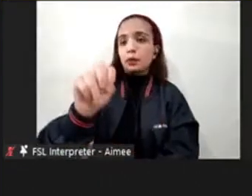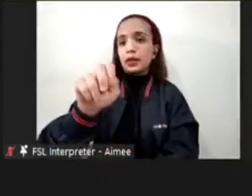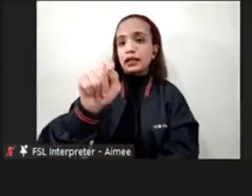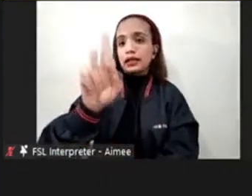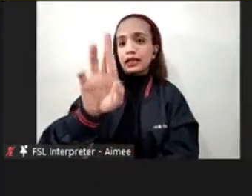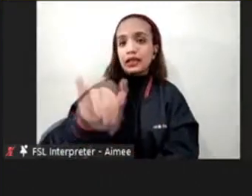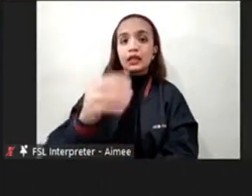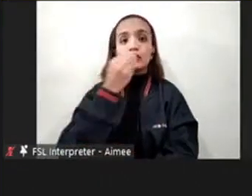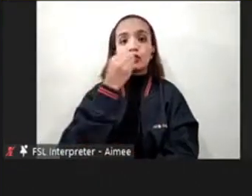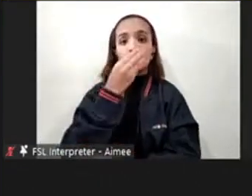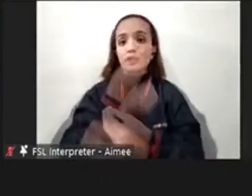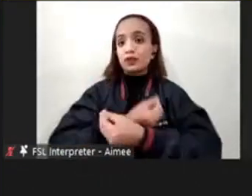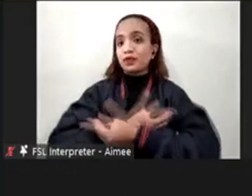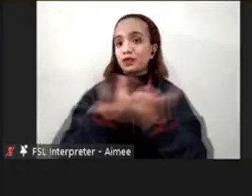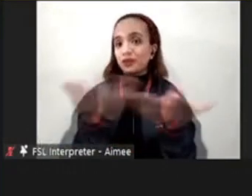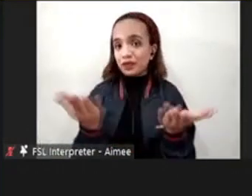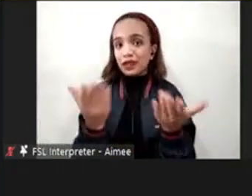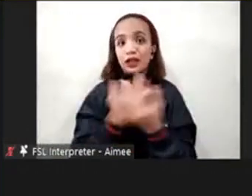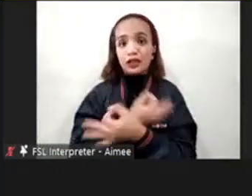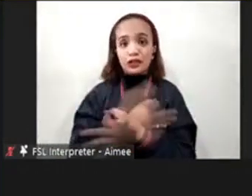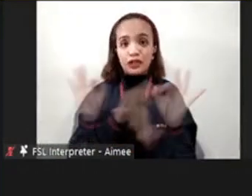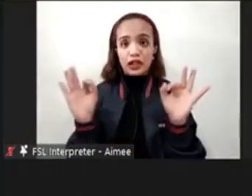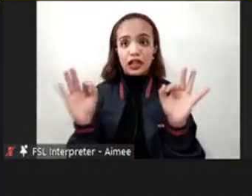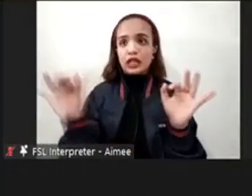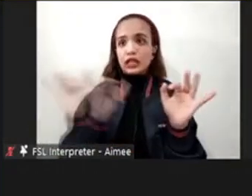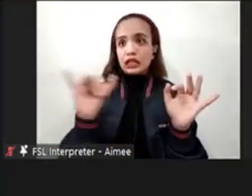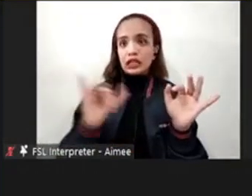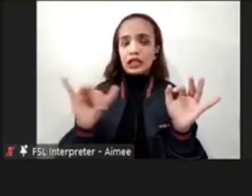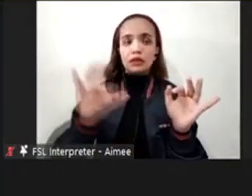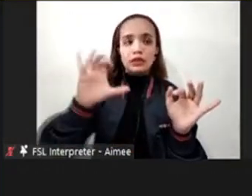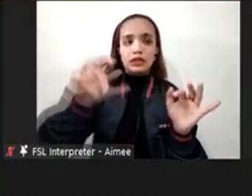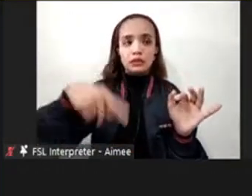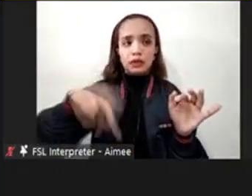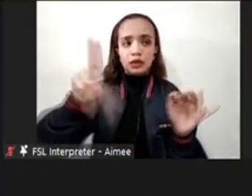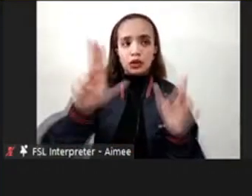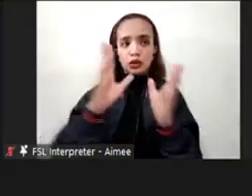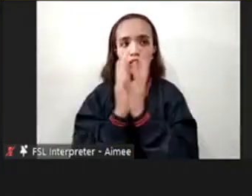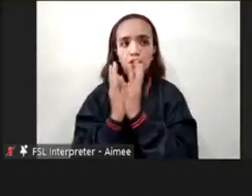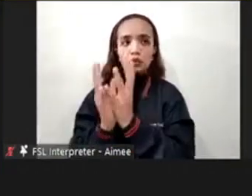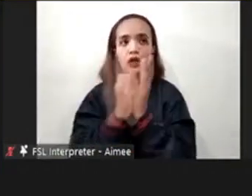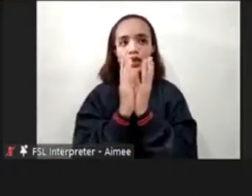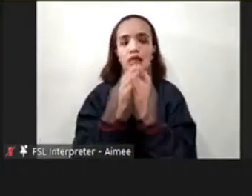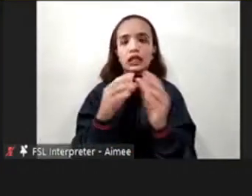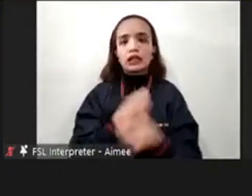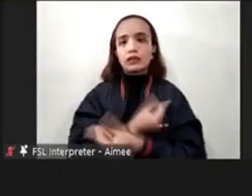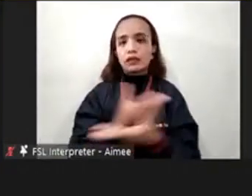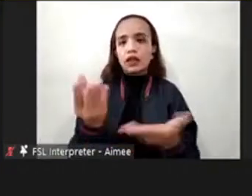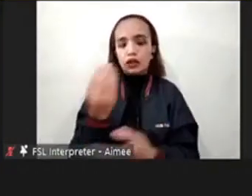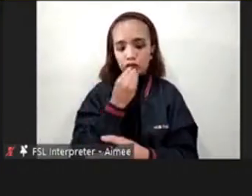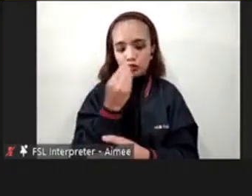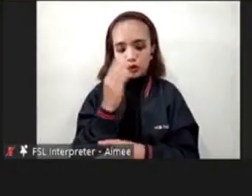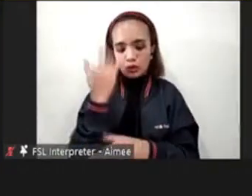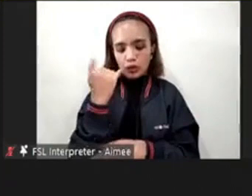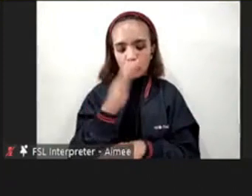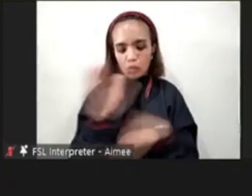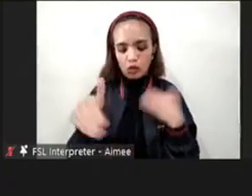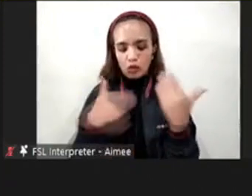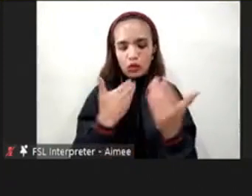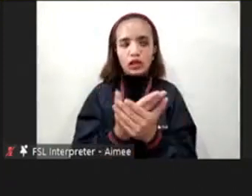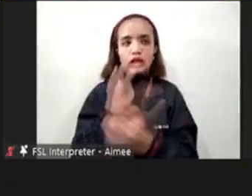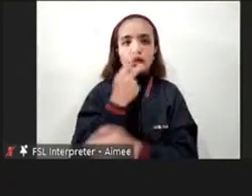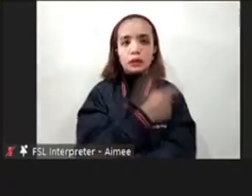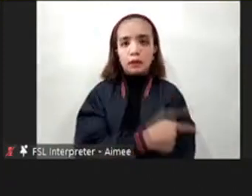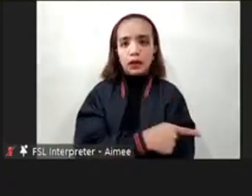Even the CPU were blessed with the community giving food so that all our patients are fed every